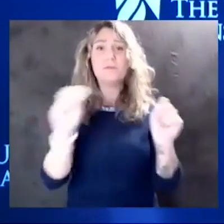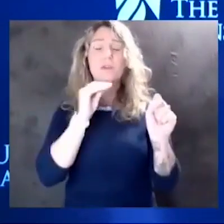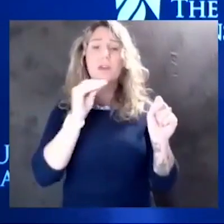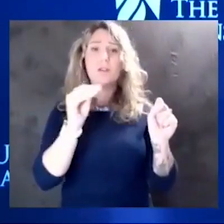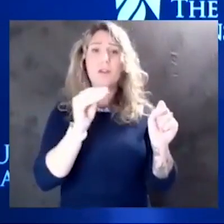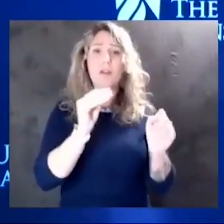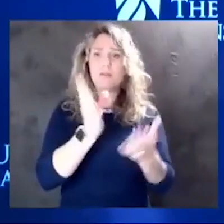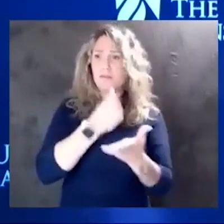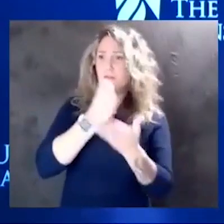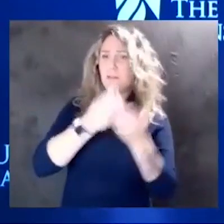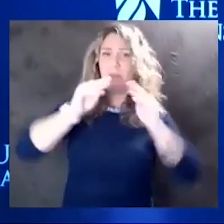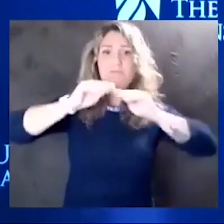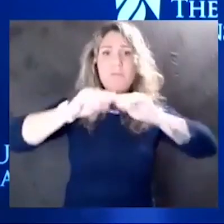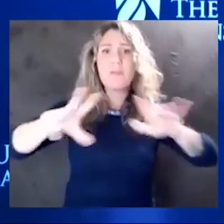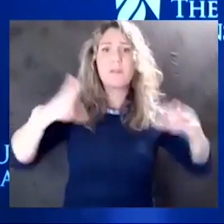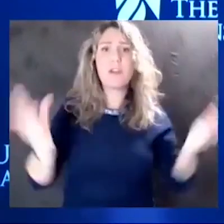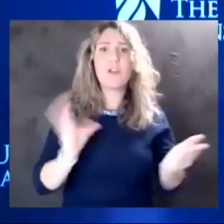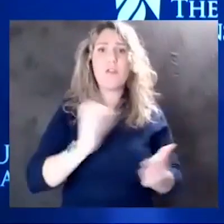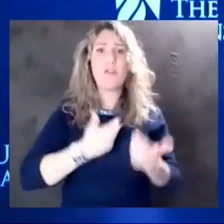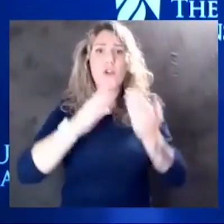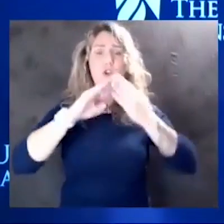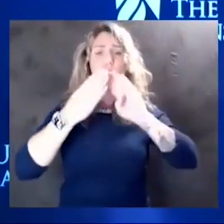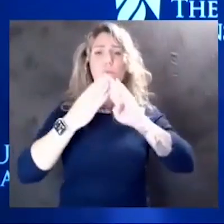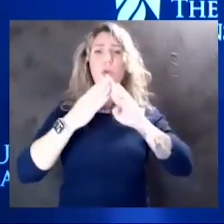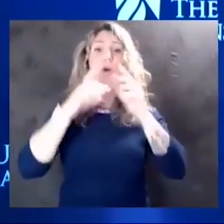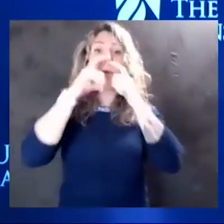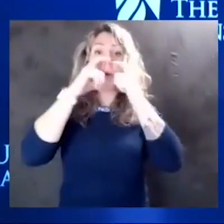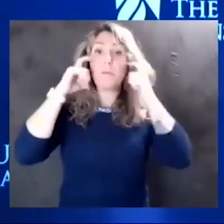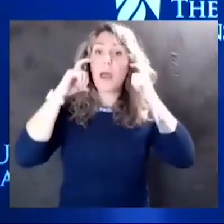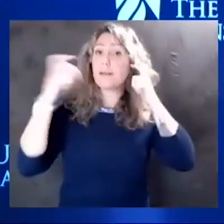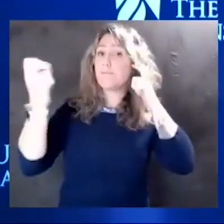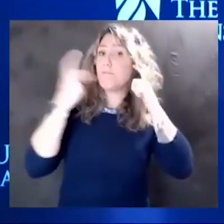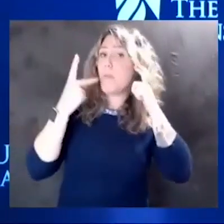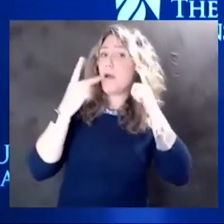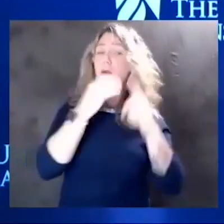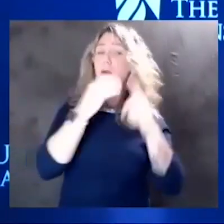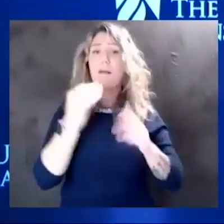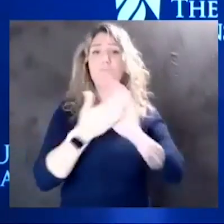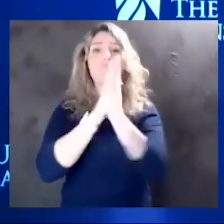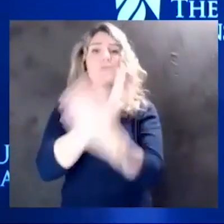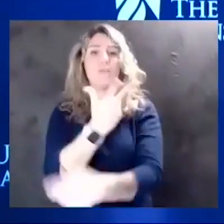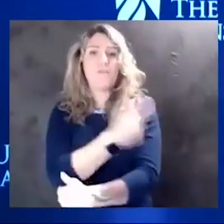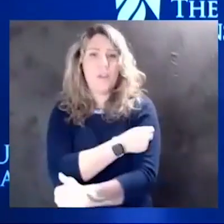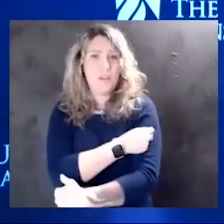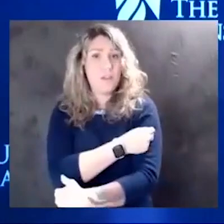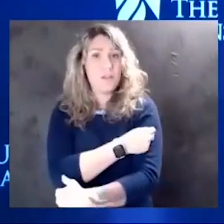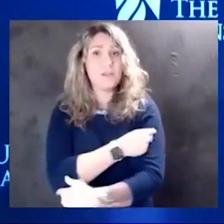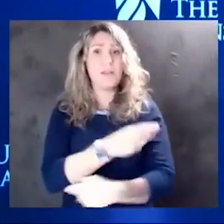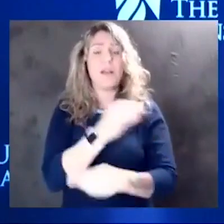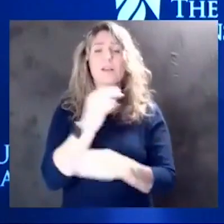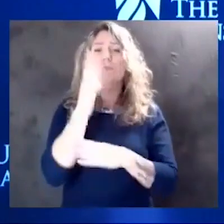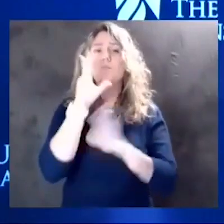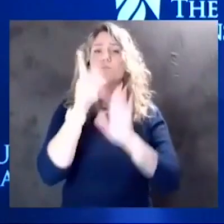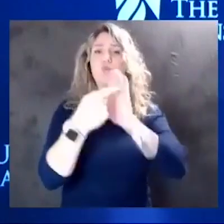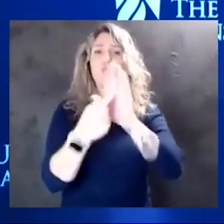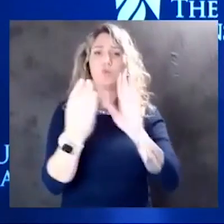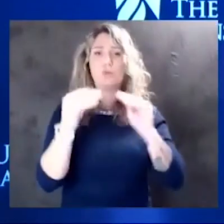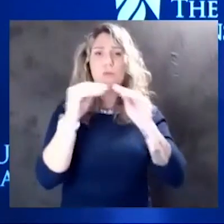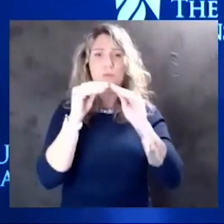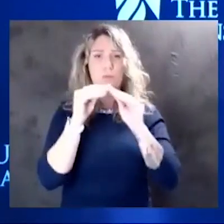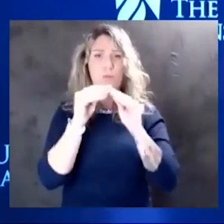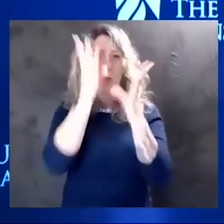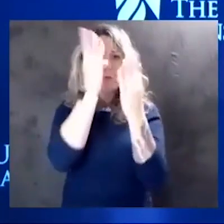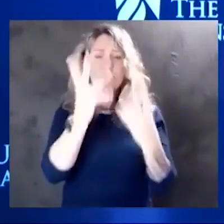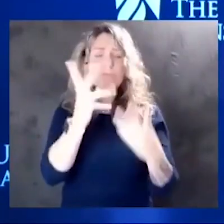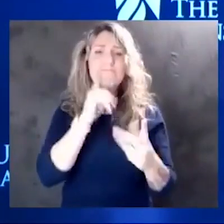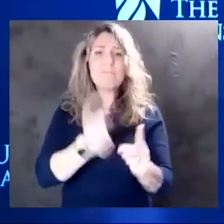we're going to have to put our masks back on and we're going to have to get vaccinated. And we'll show some more data about the impact of what's going on in our